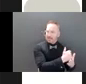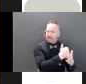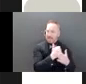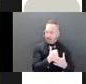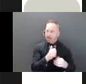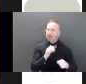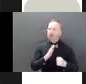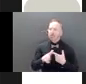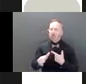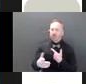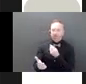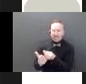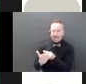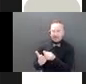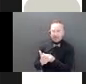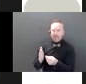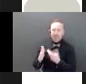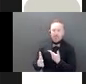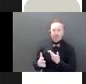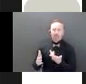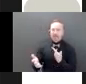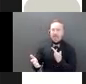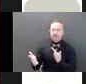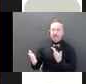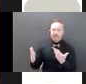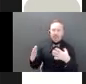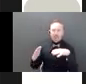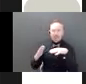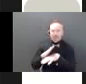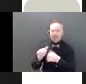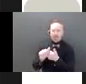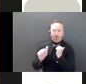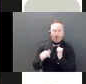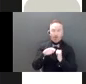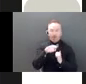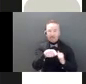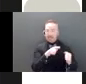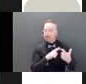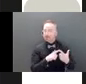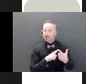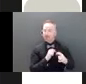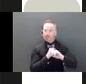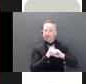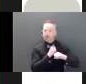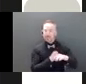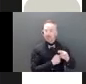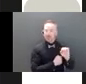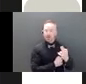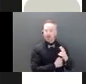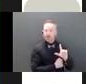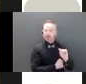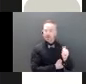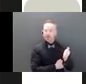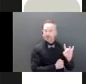So with this information to guide us, we published the OSCE senior strategy in March of 2018 to reinforce